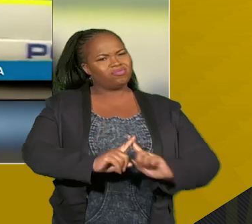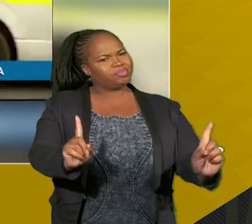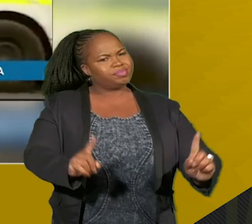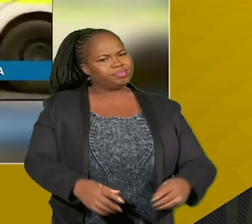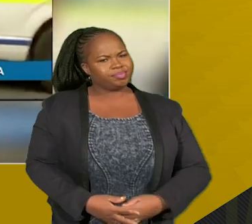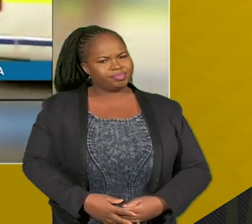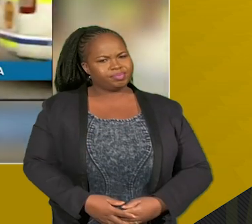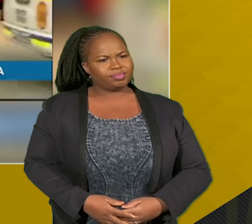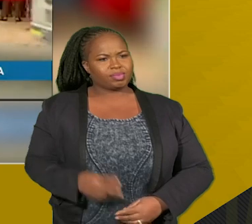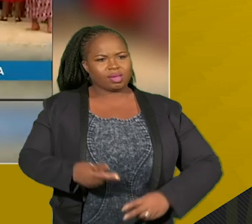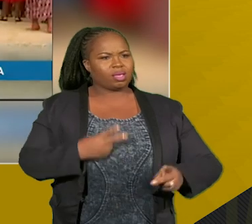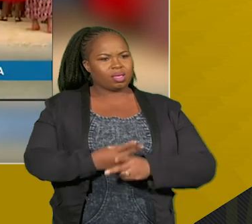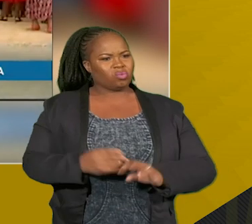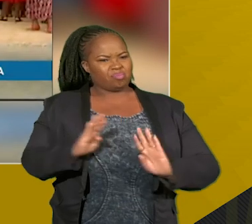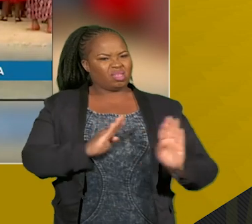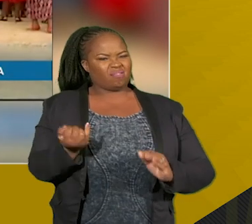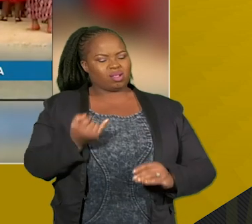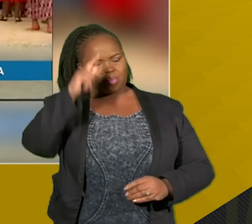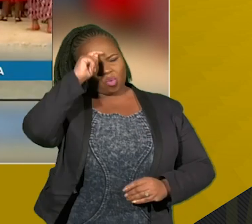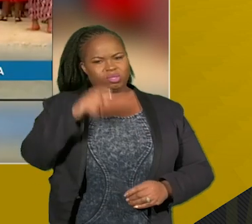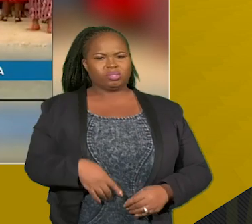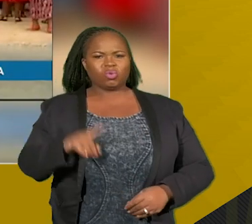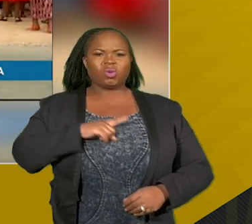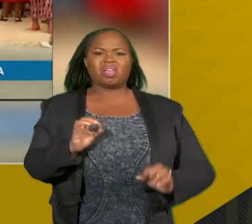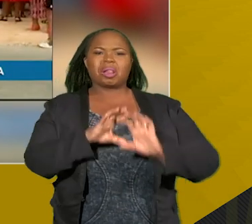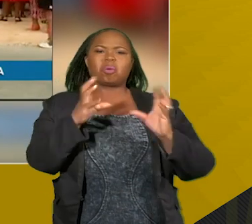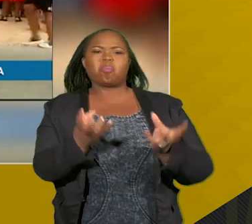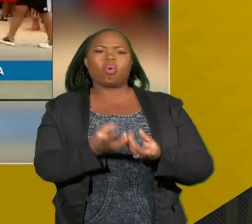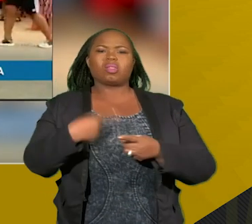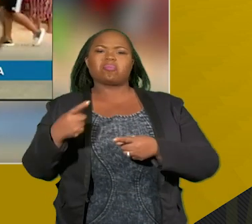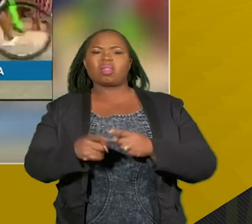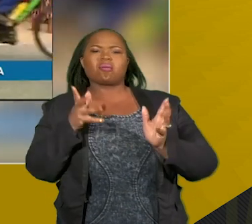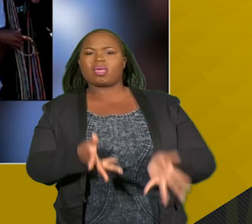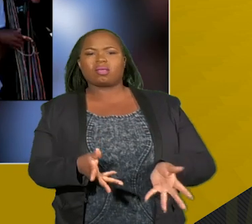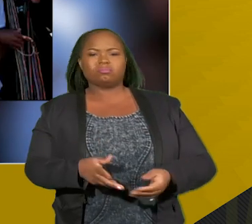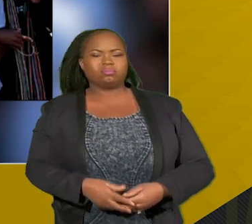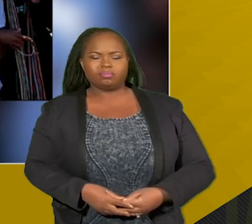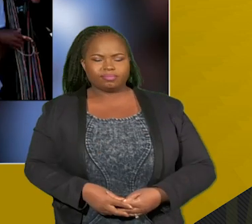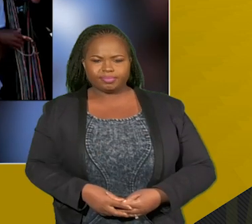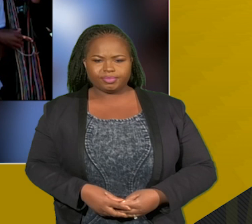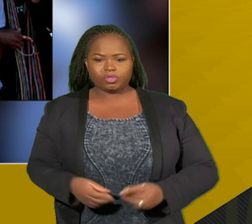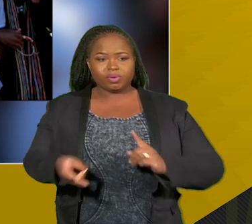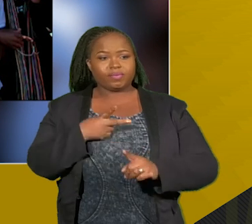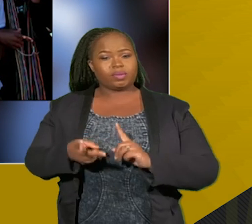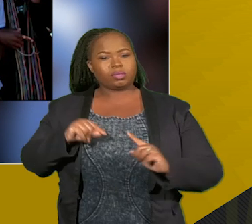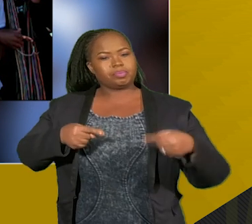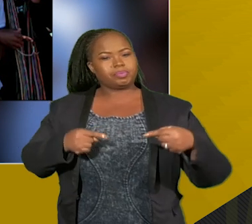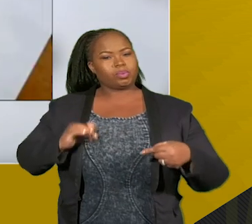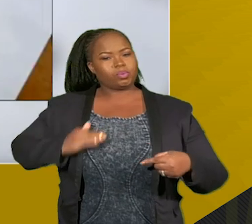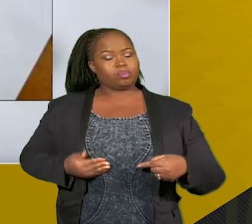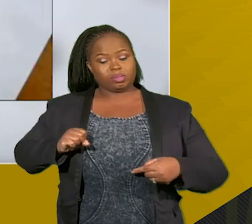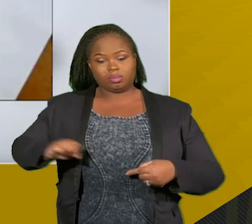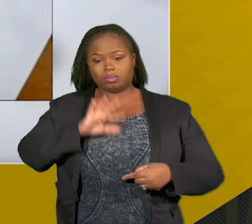kill them. Let's not behave like boys who are kicking balls around. The Violence Against Women in South Africa, a